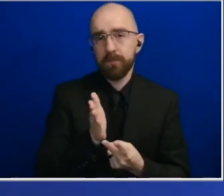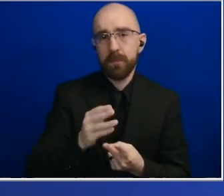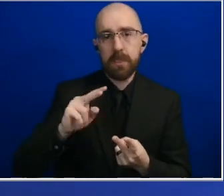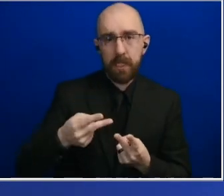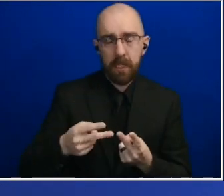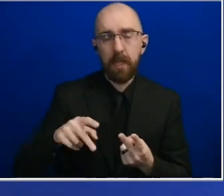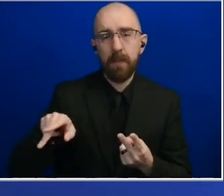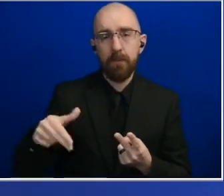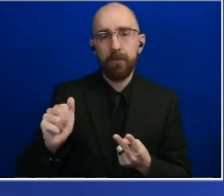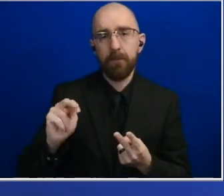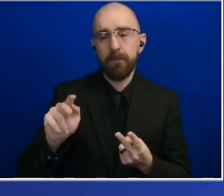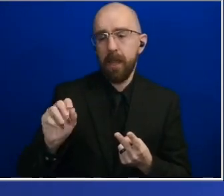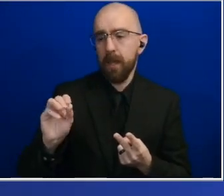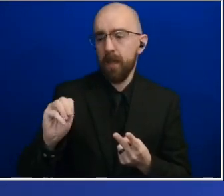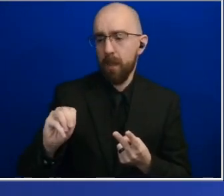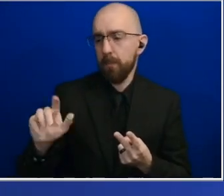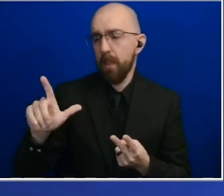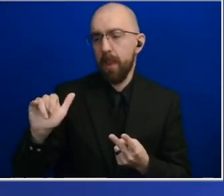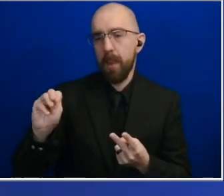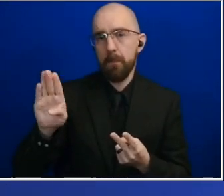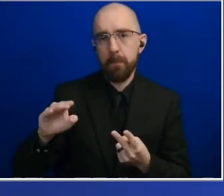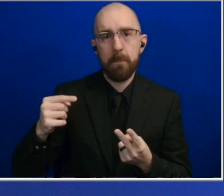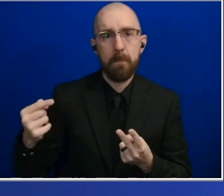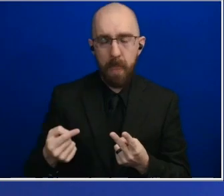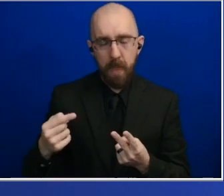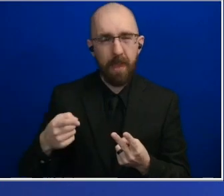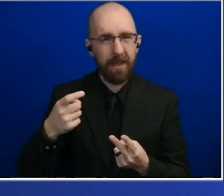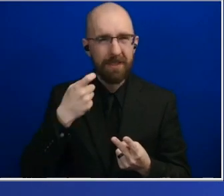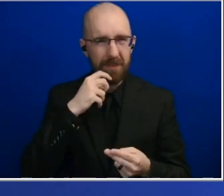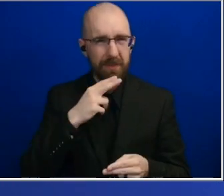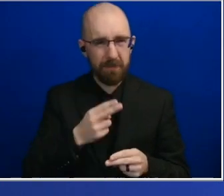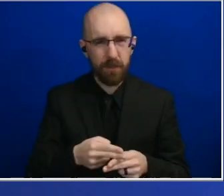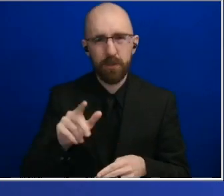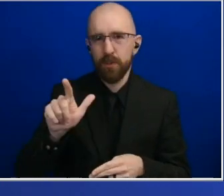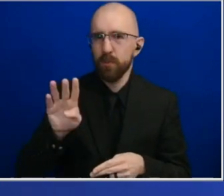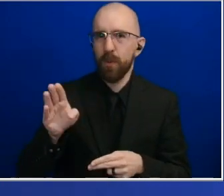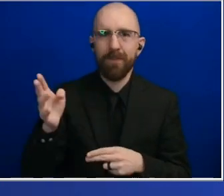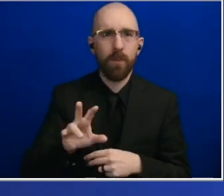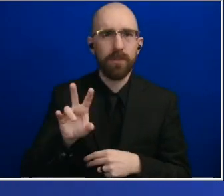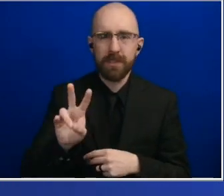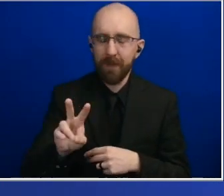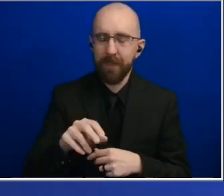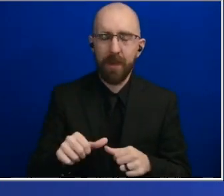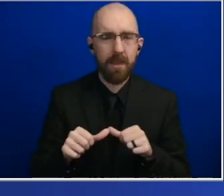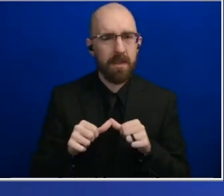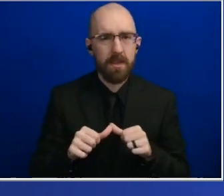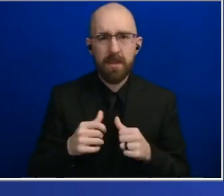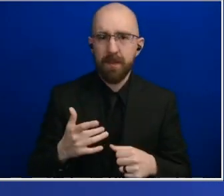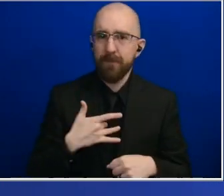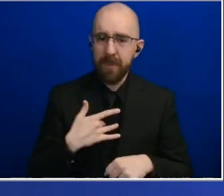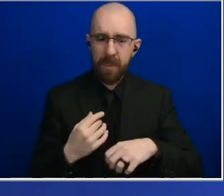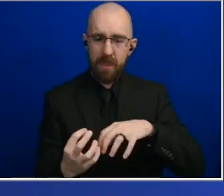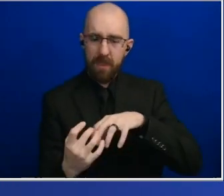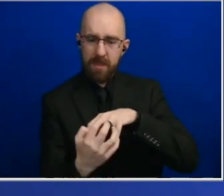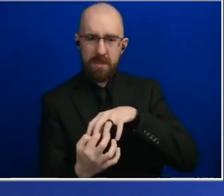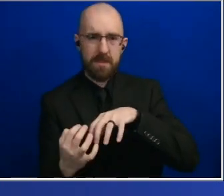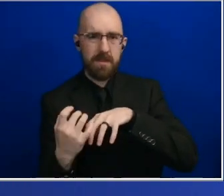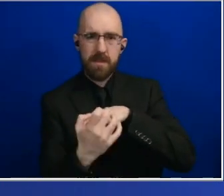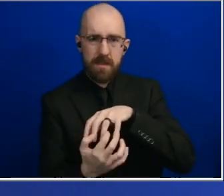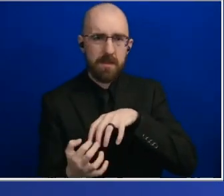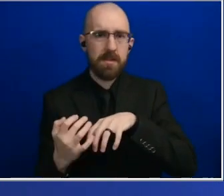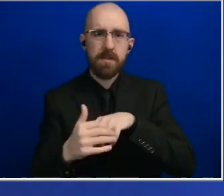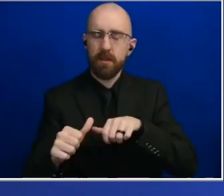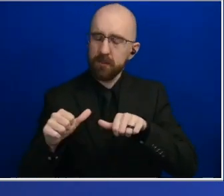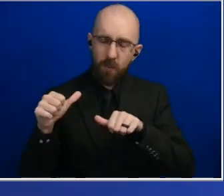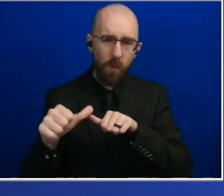which is just as JD was mentioning, a 24/7 kind of sensation. Mm-hmm. For some people, it can be mild, and they